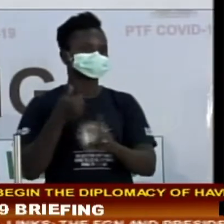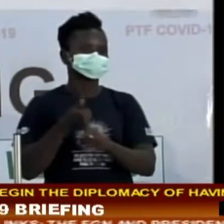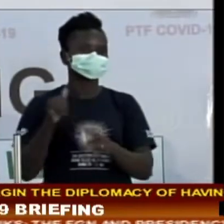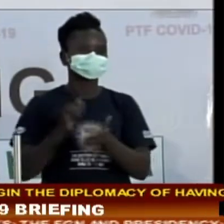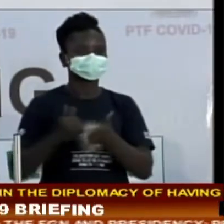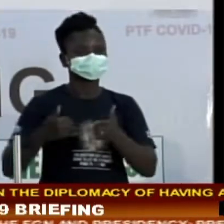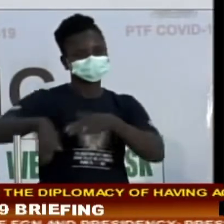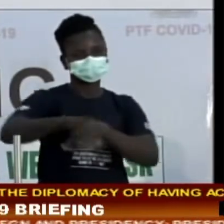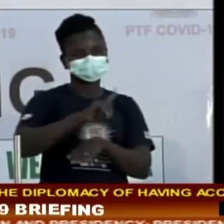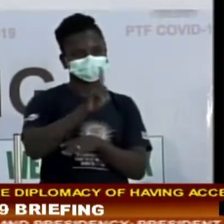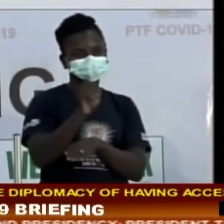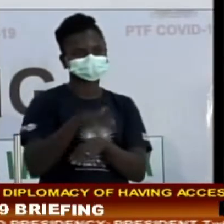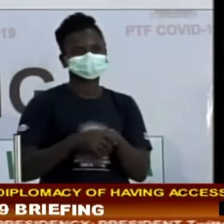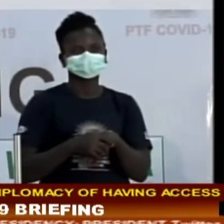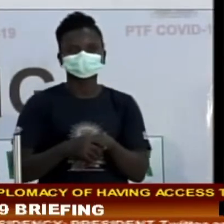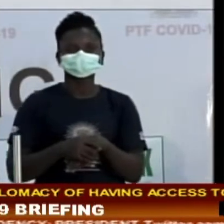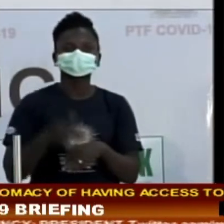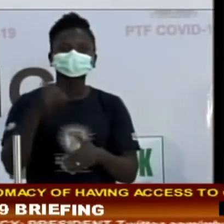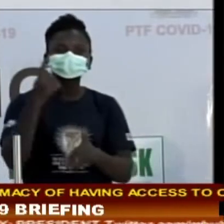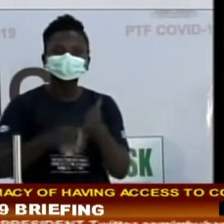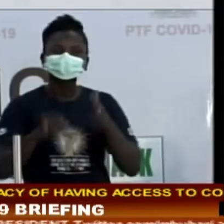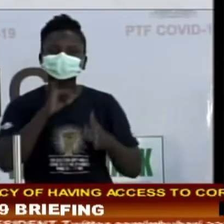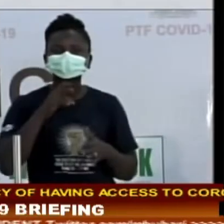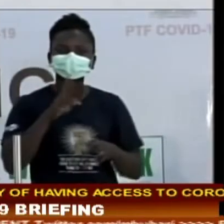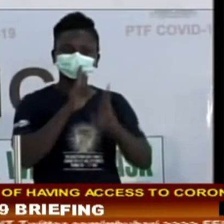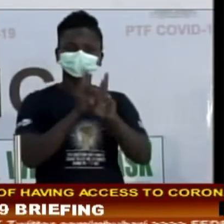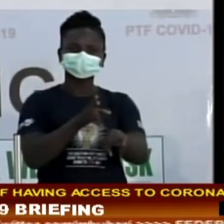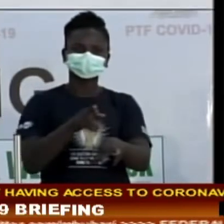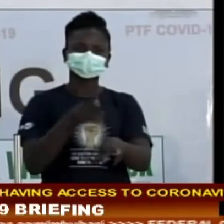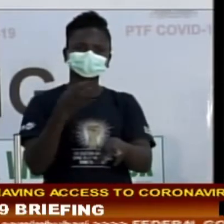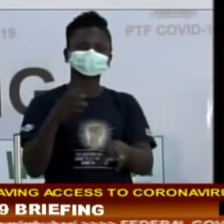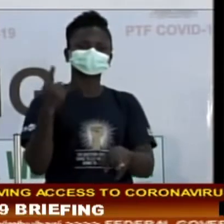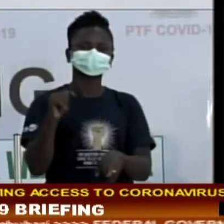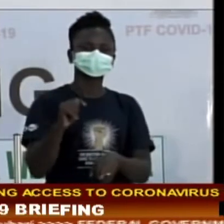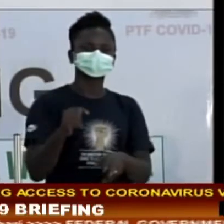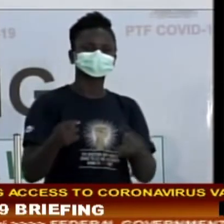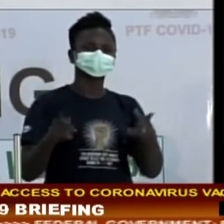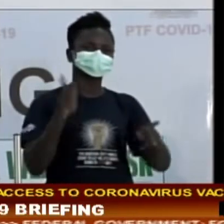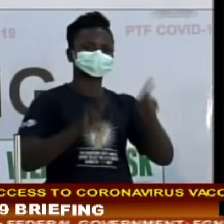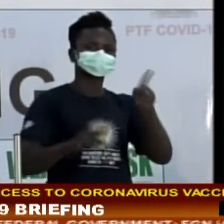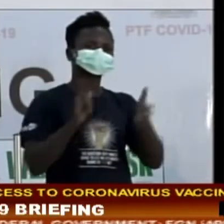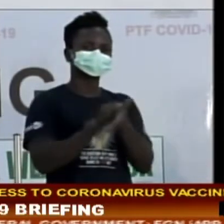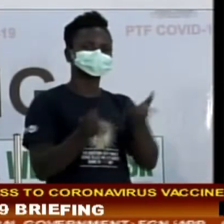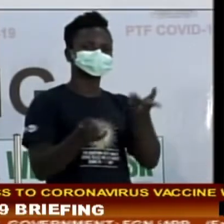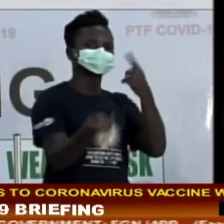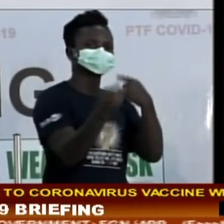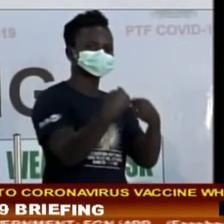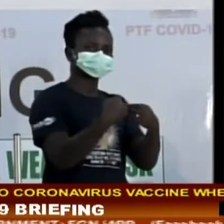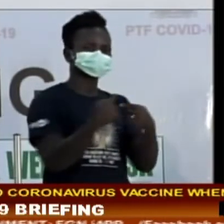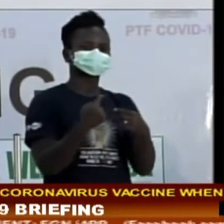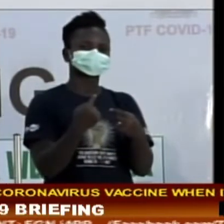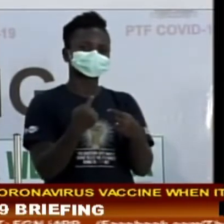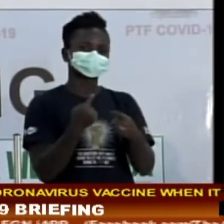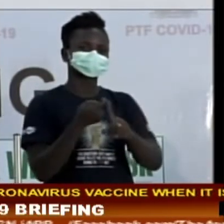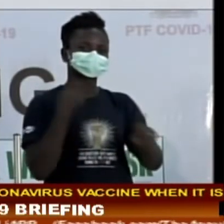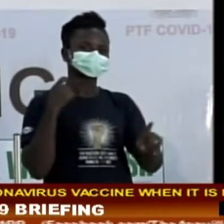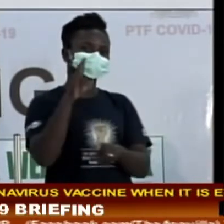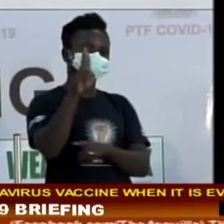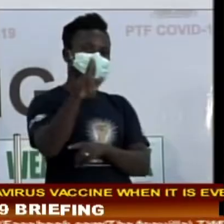thank you what is the result of the UAE that tested what from